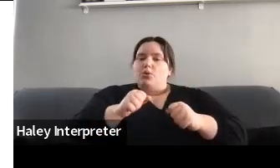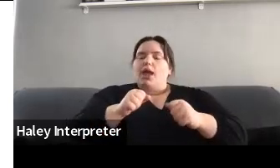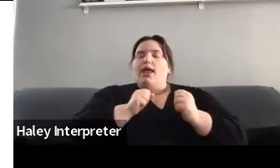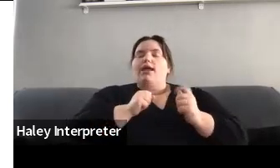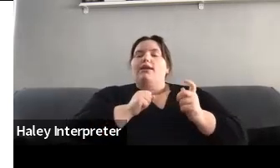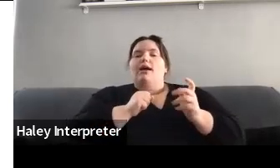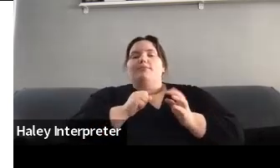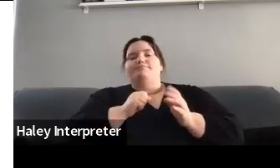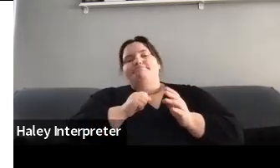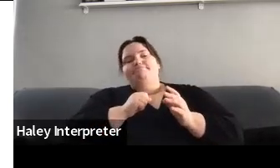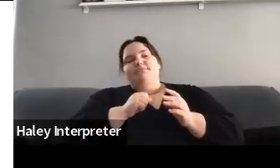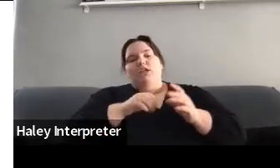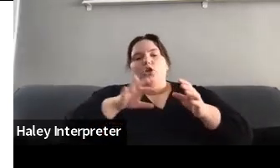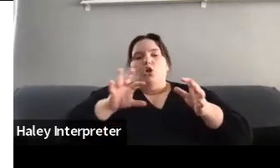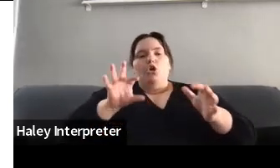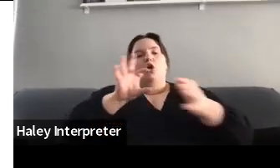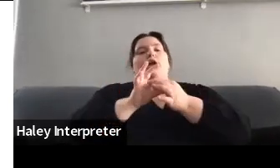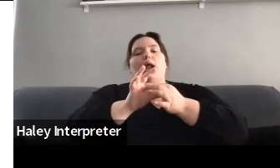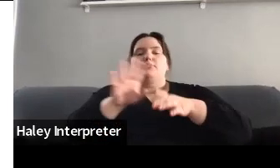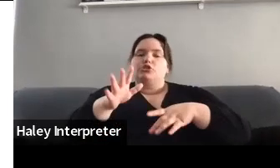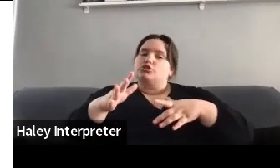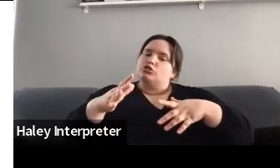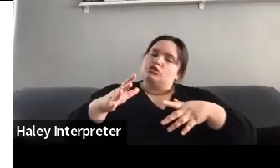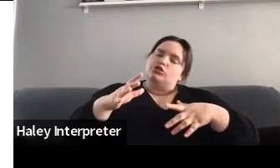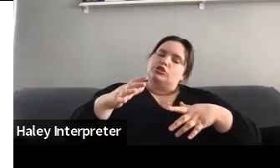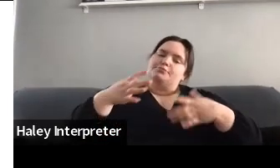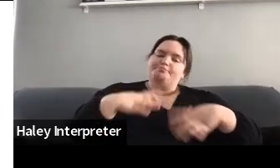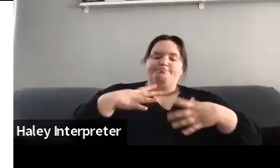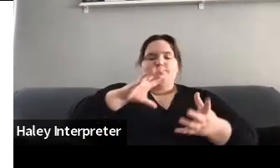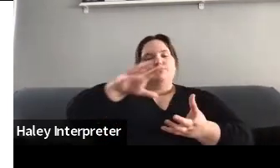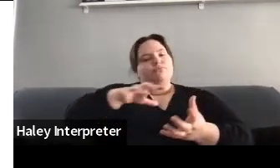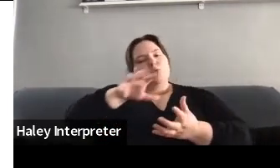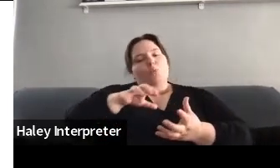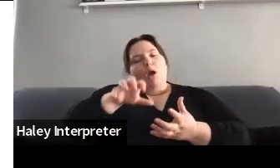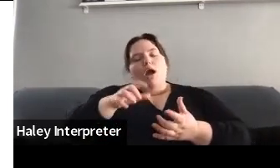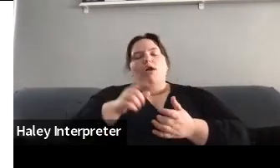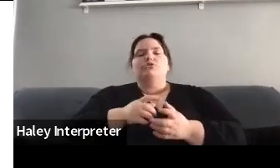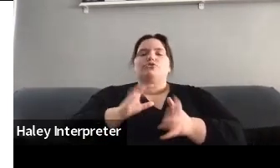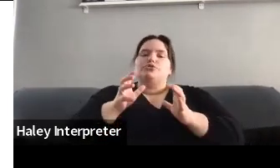system or your sink system. It goes through its own process